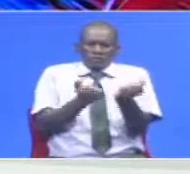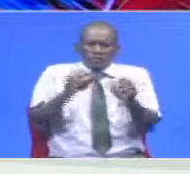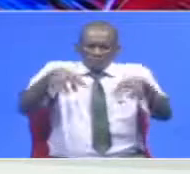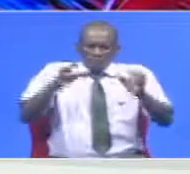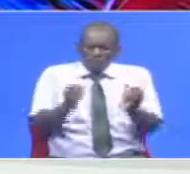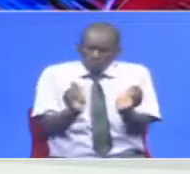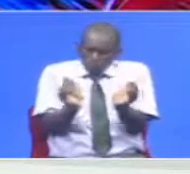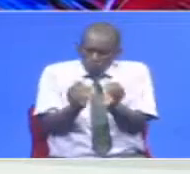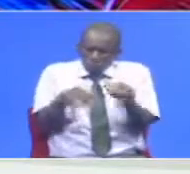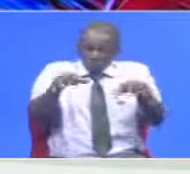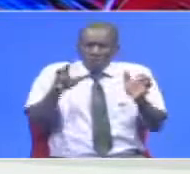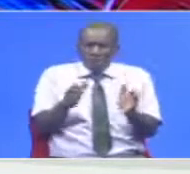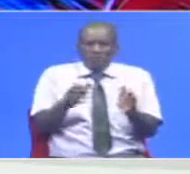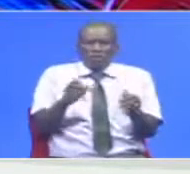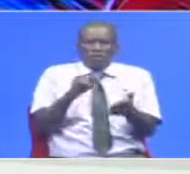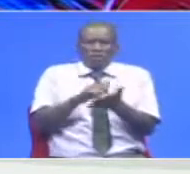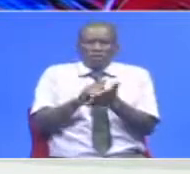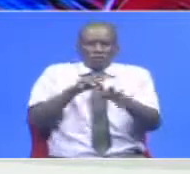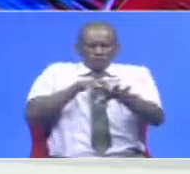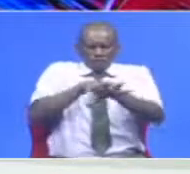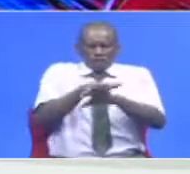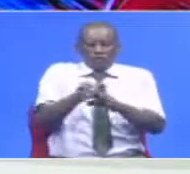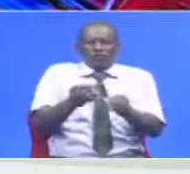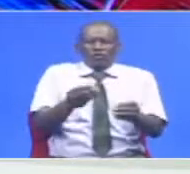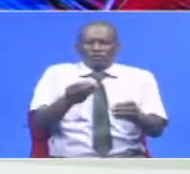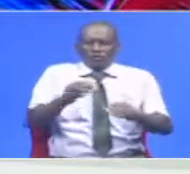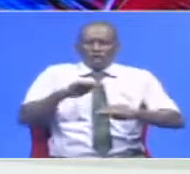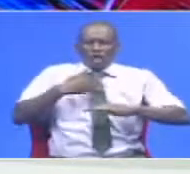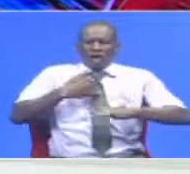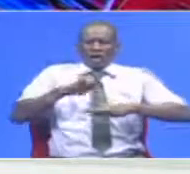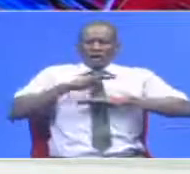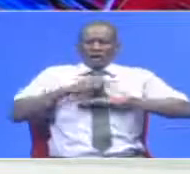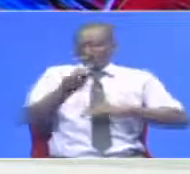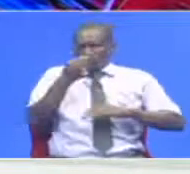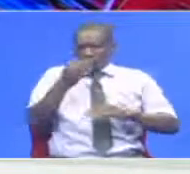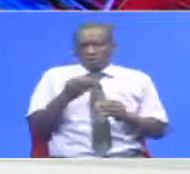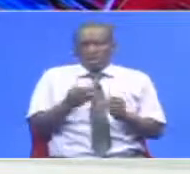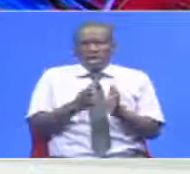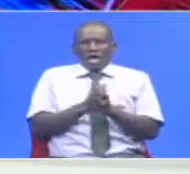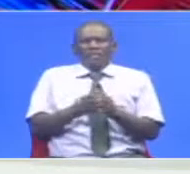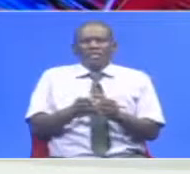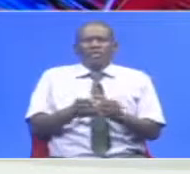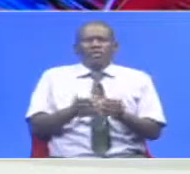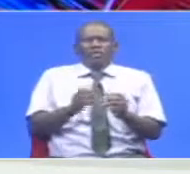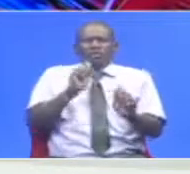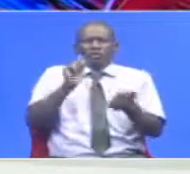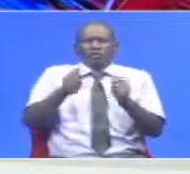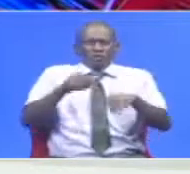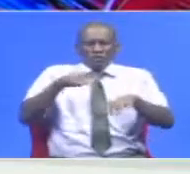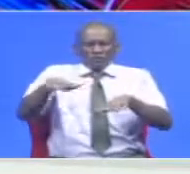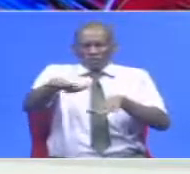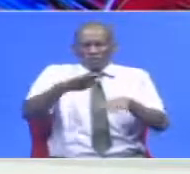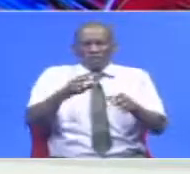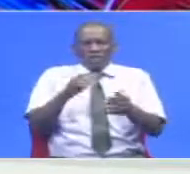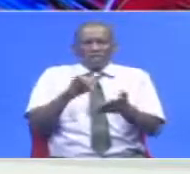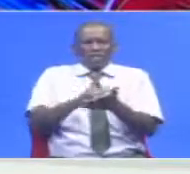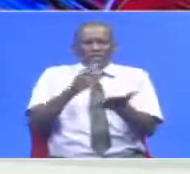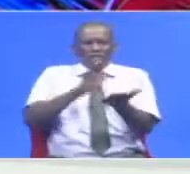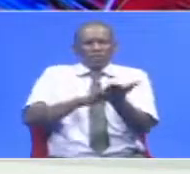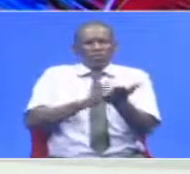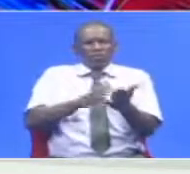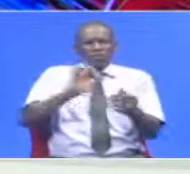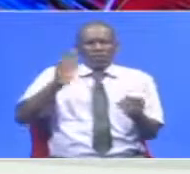on food security, coupled with the tough operating environment they usually endure. This is one of the key recommendations from the